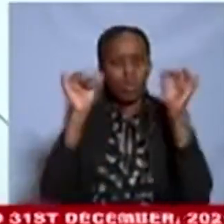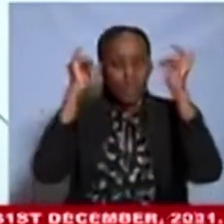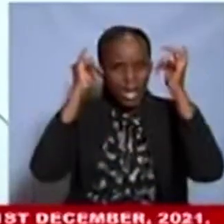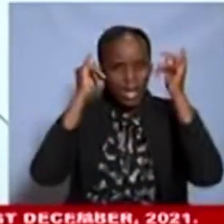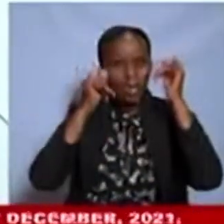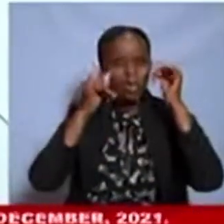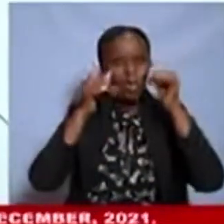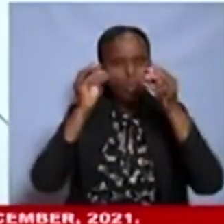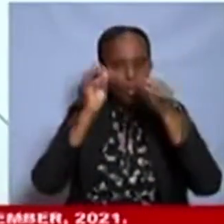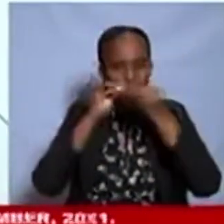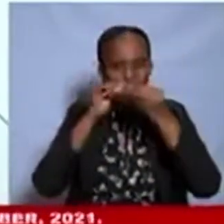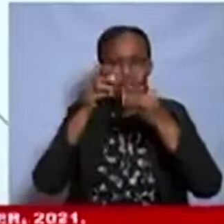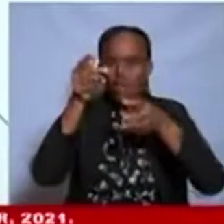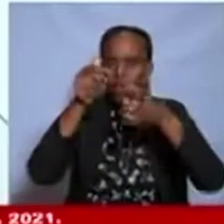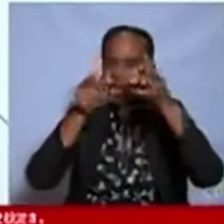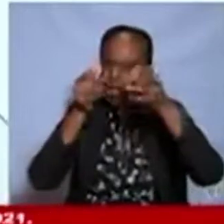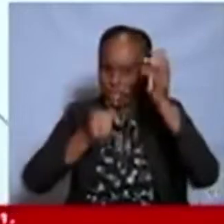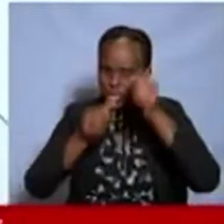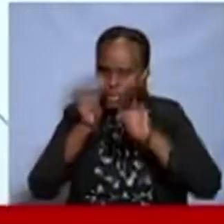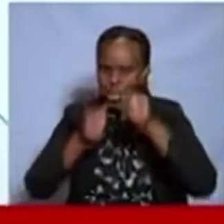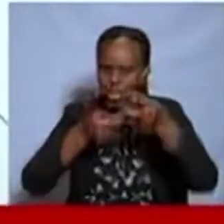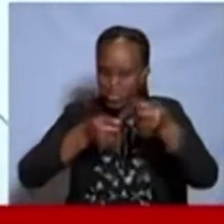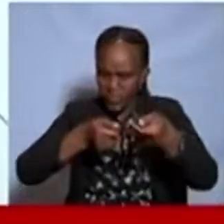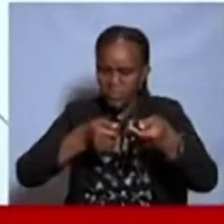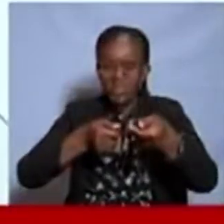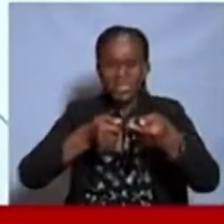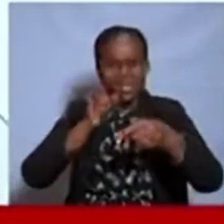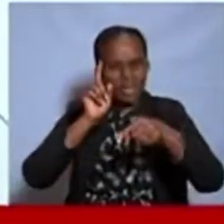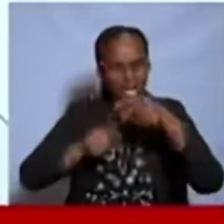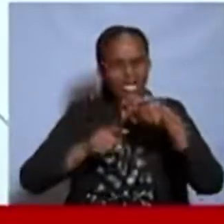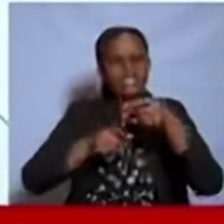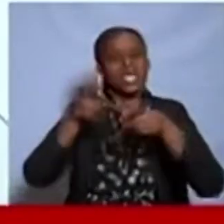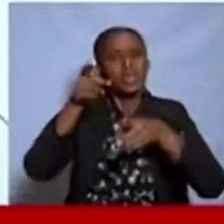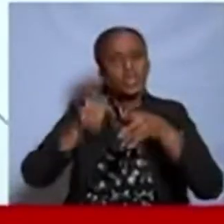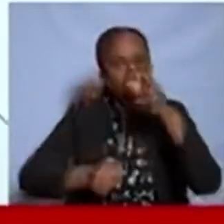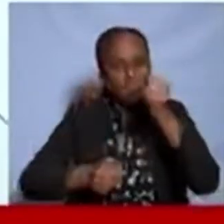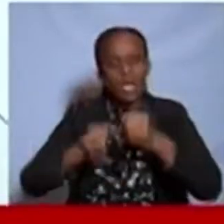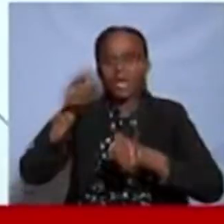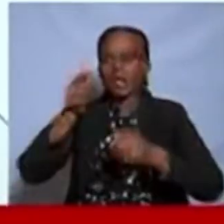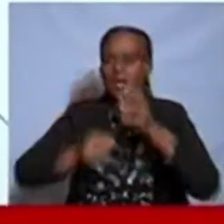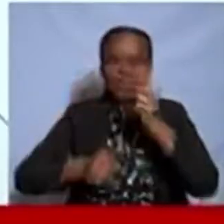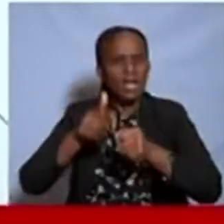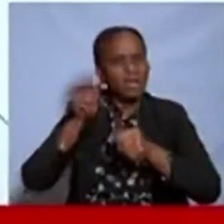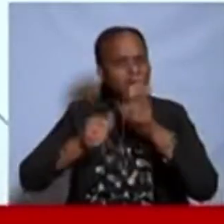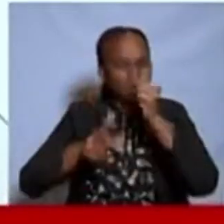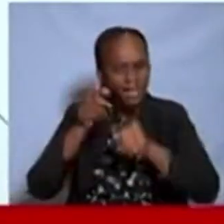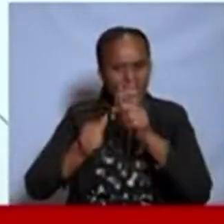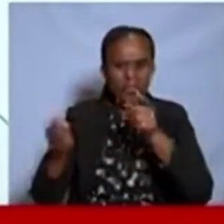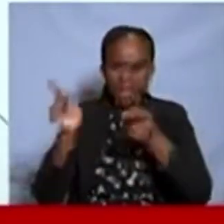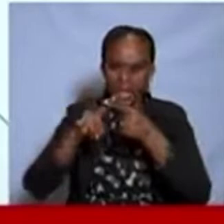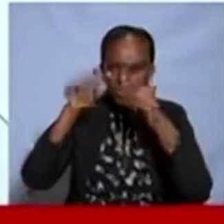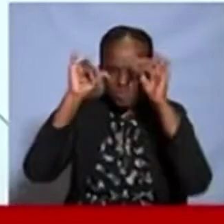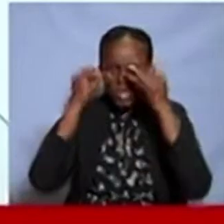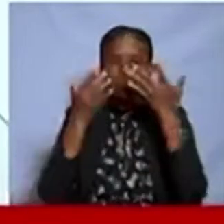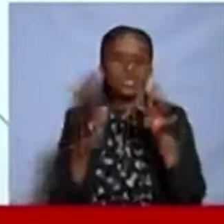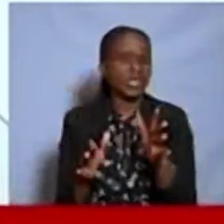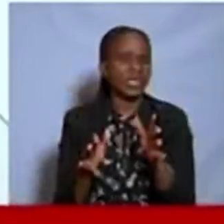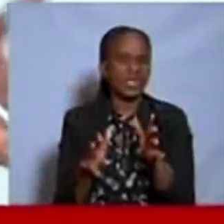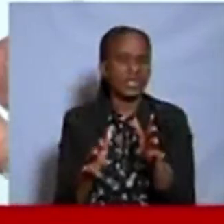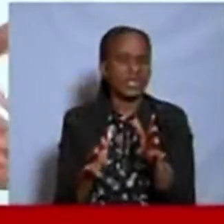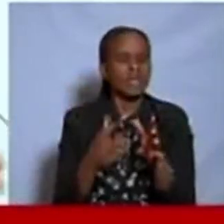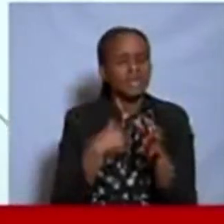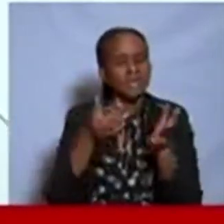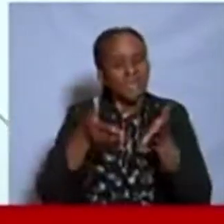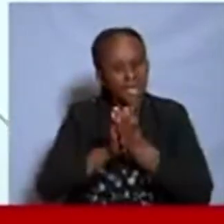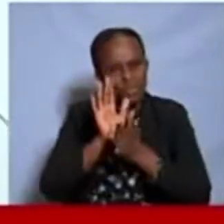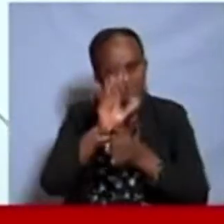it. You can't just be milking until you milk blood or until the calf dies. You won't have milk the following day. So that's why I asked, what is